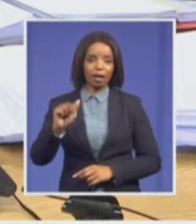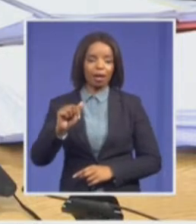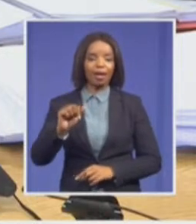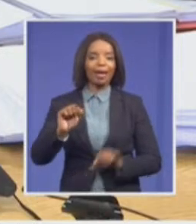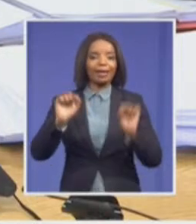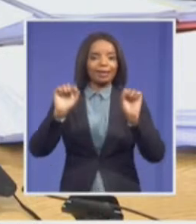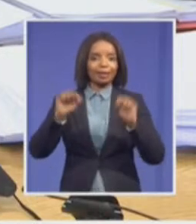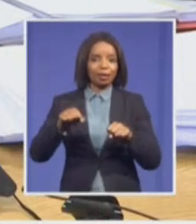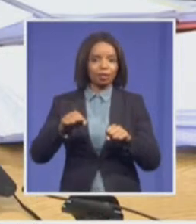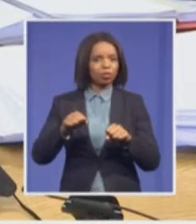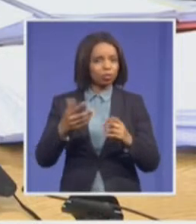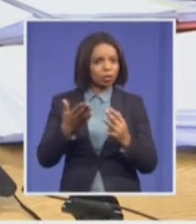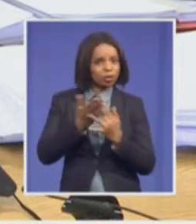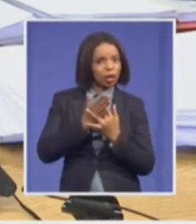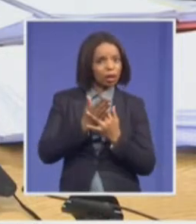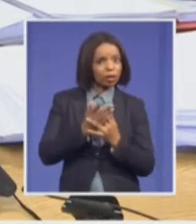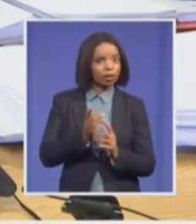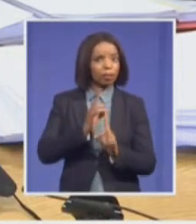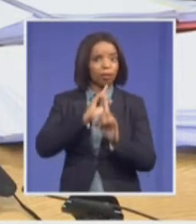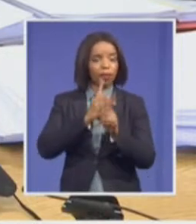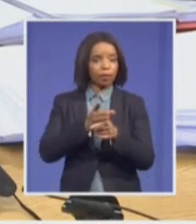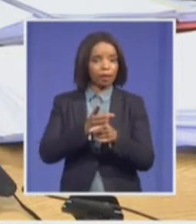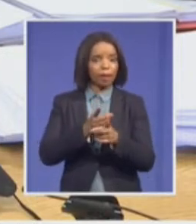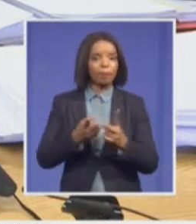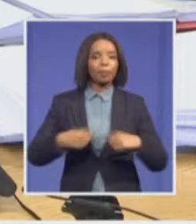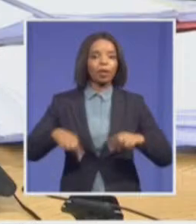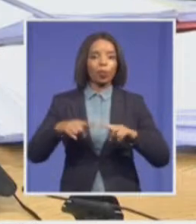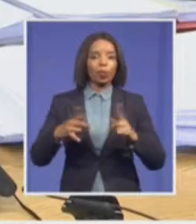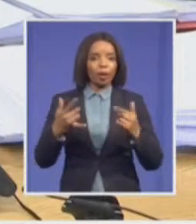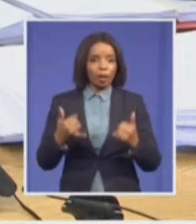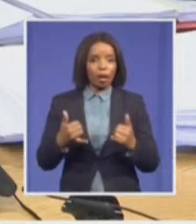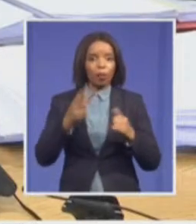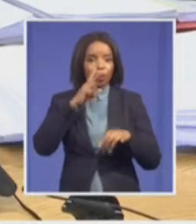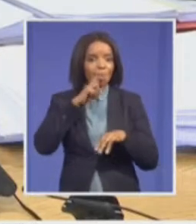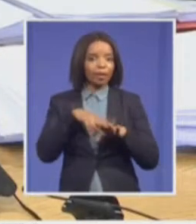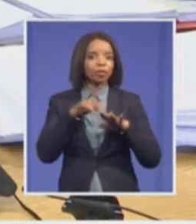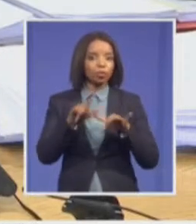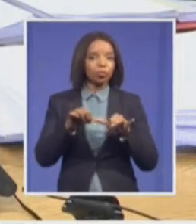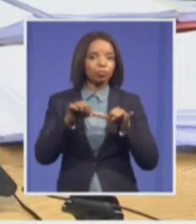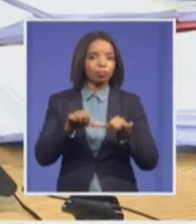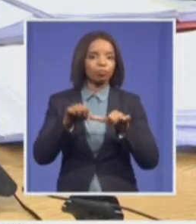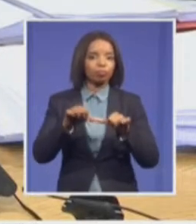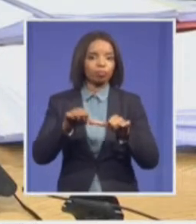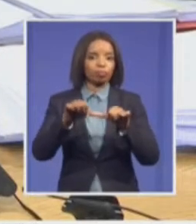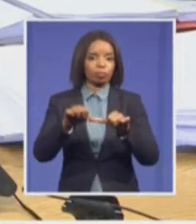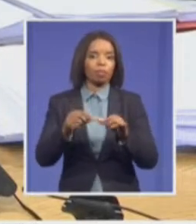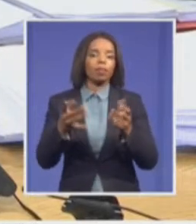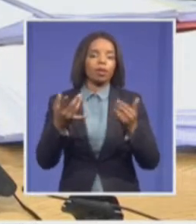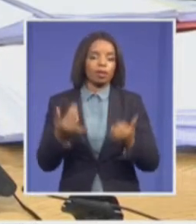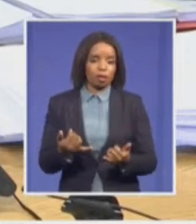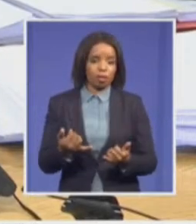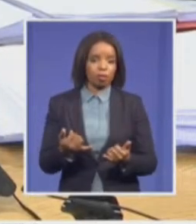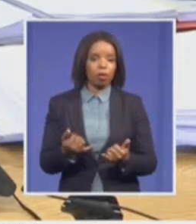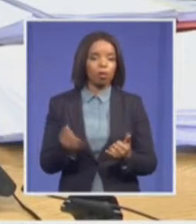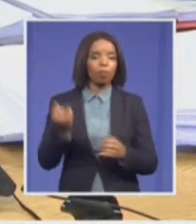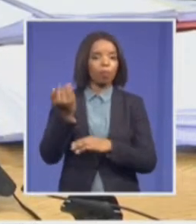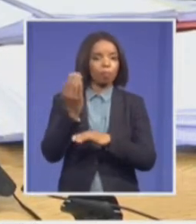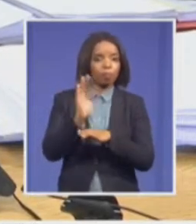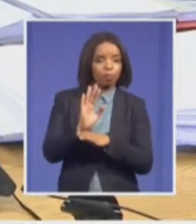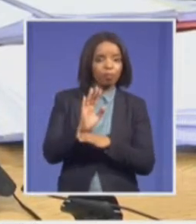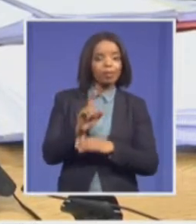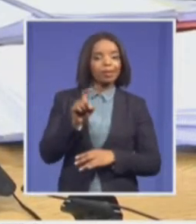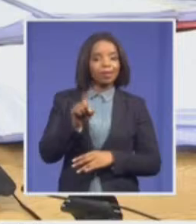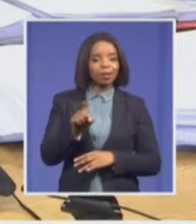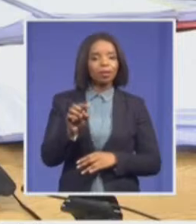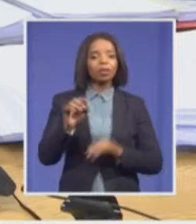need to go ahead to do the broadcast next Tuesday. This is a matter of public interest involving the Competition Commission, which